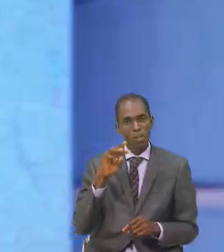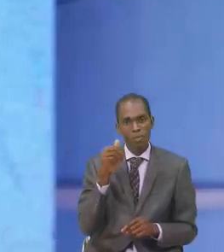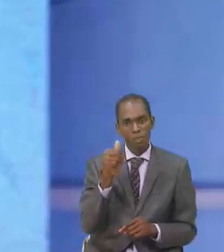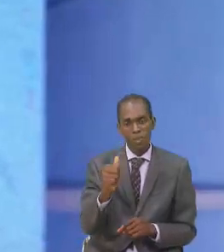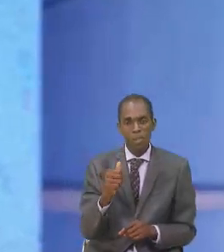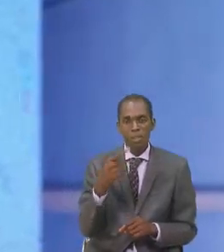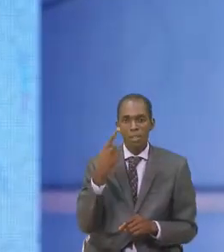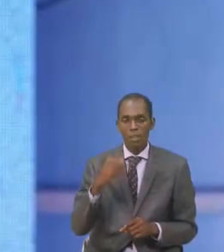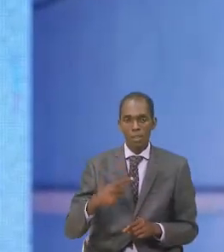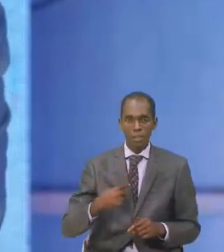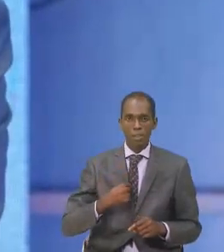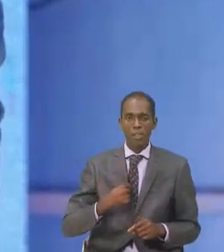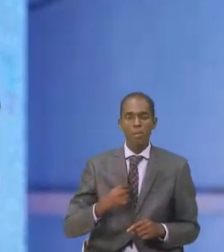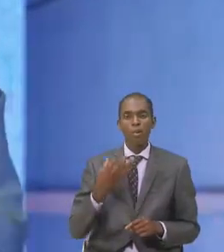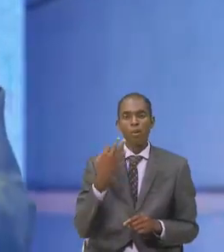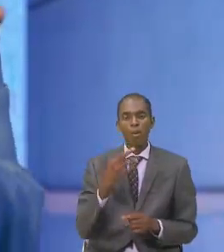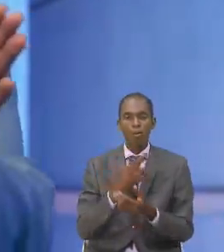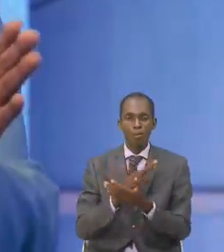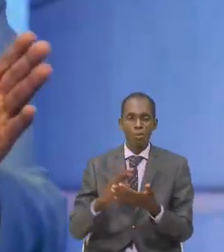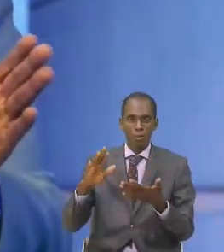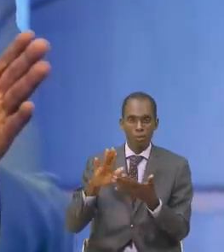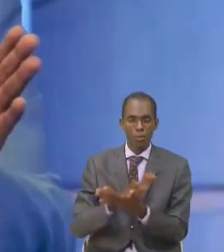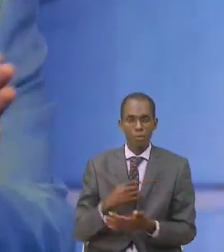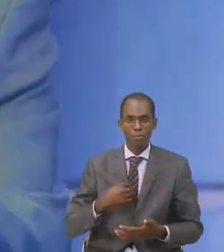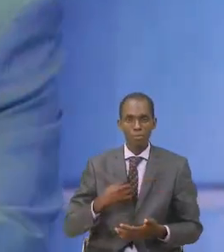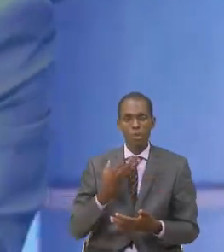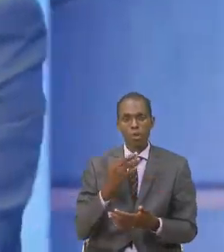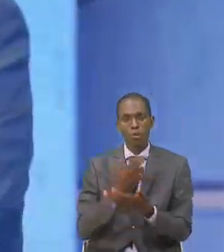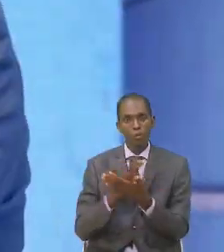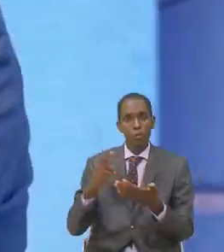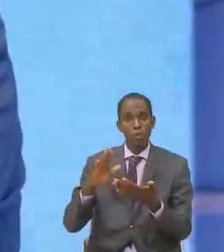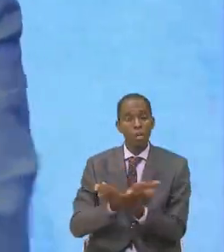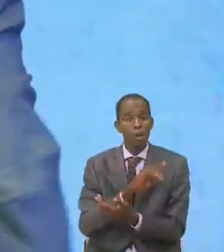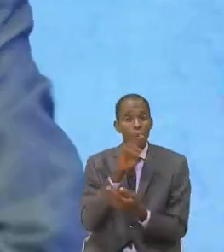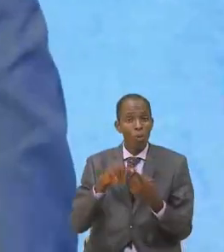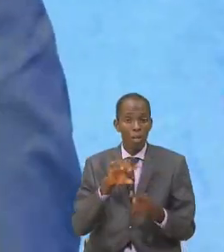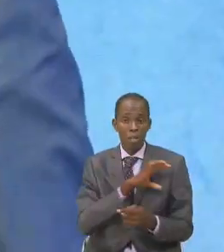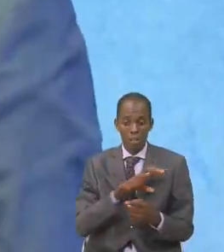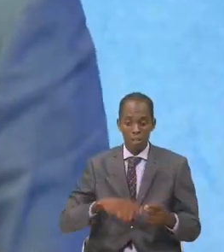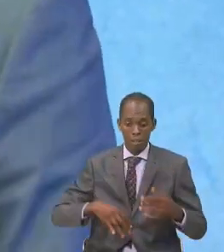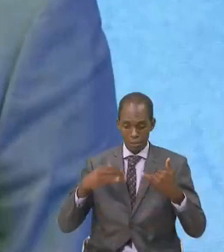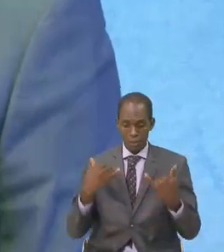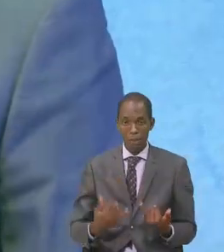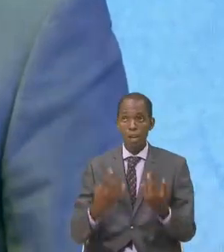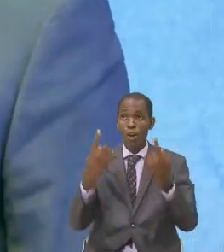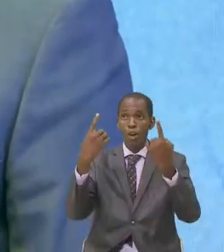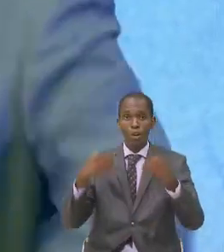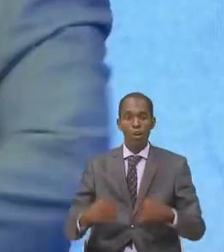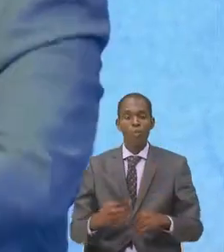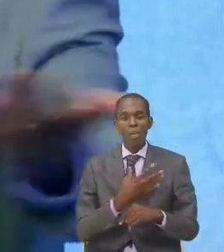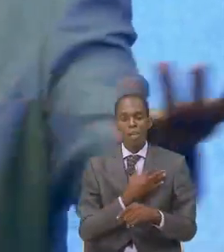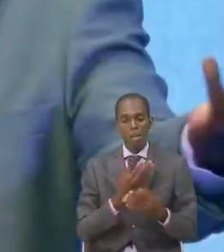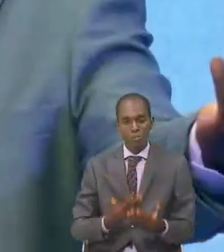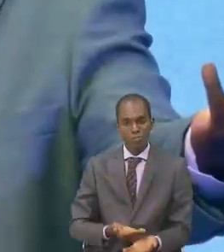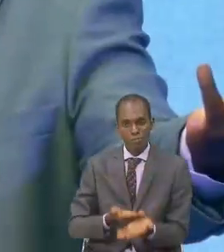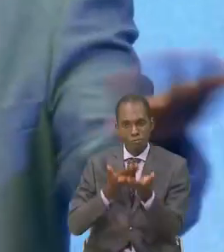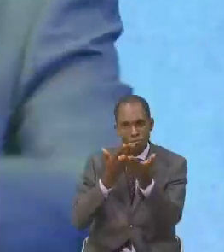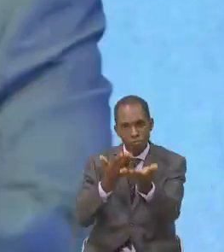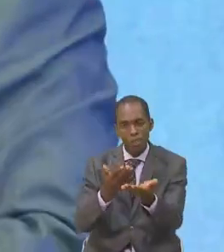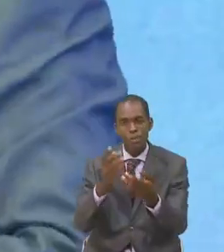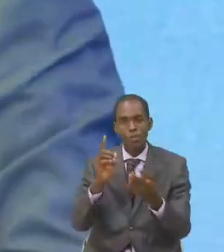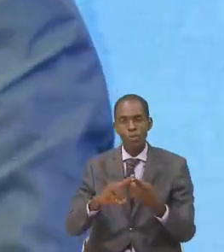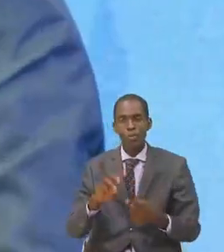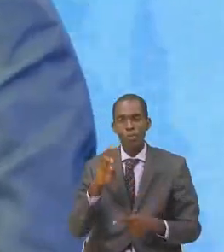sew for themselves a garment of righteousness, a garment of holiness. And when Christ